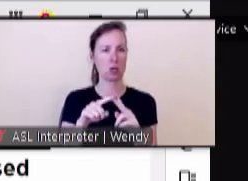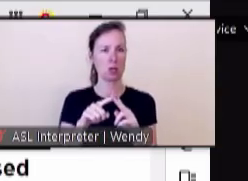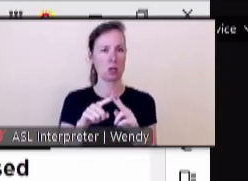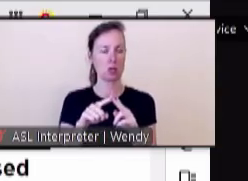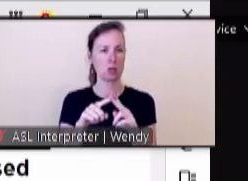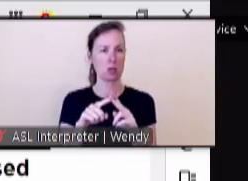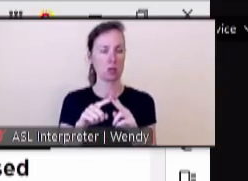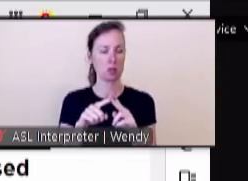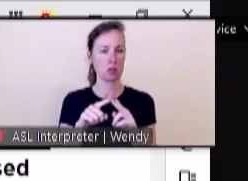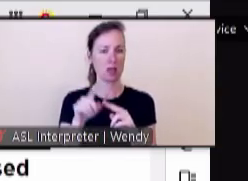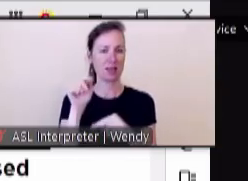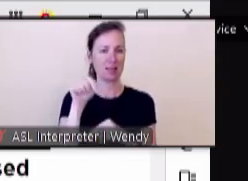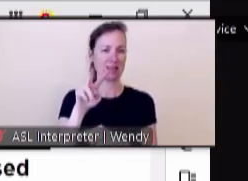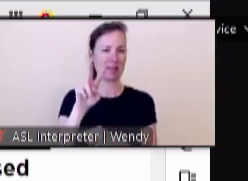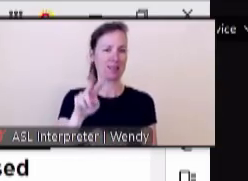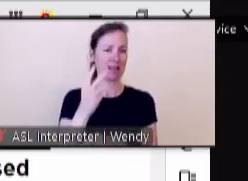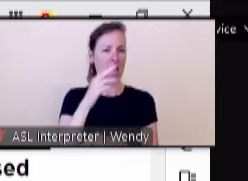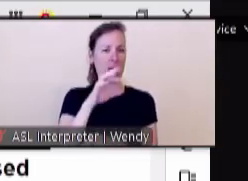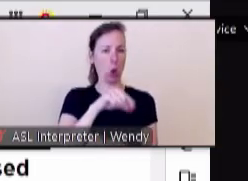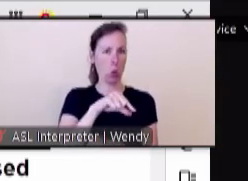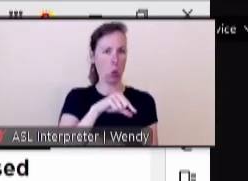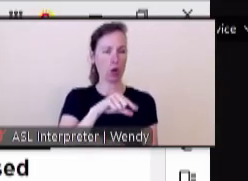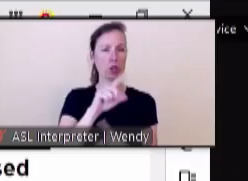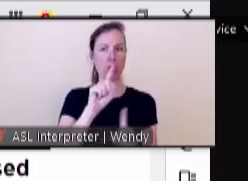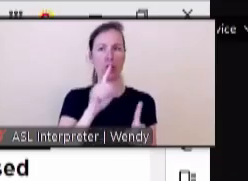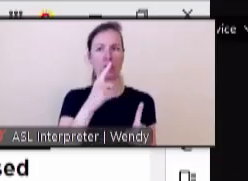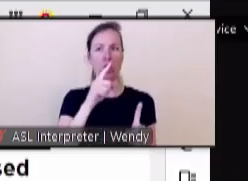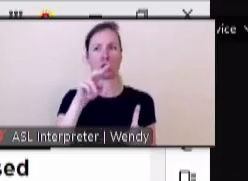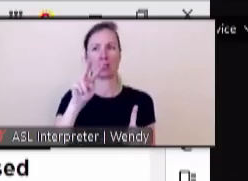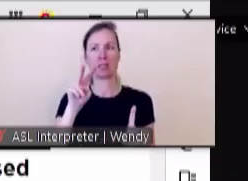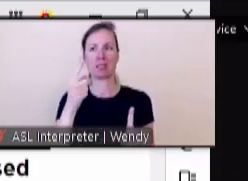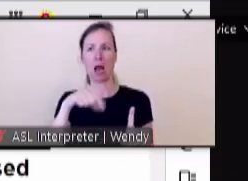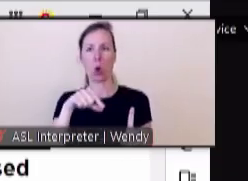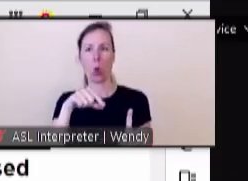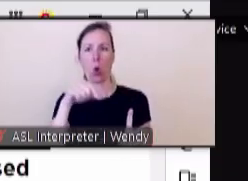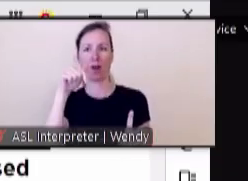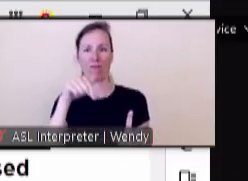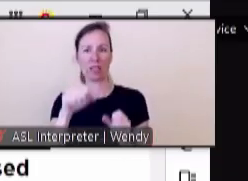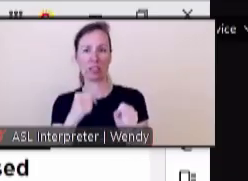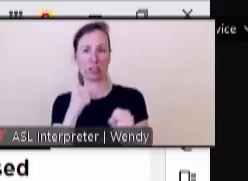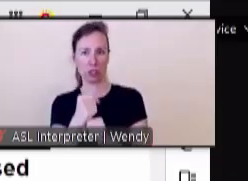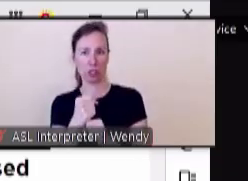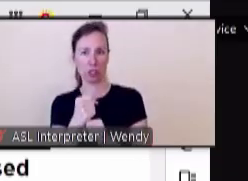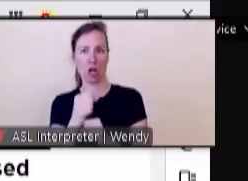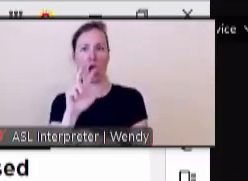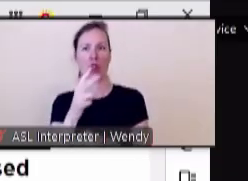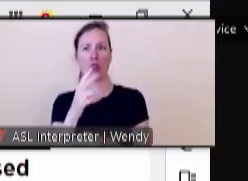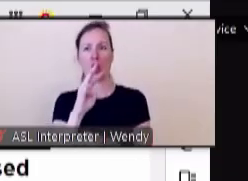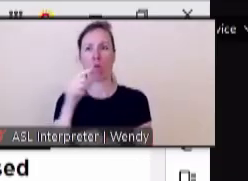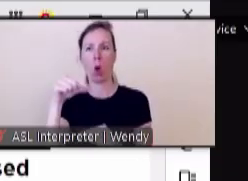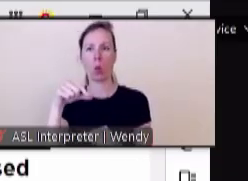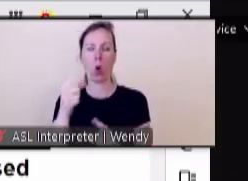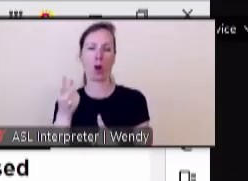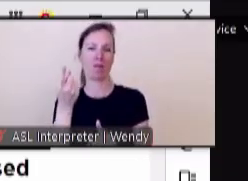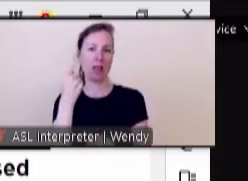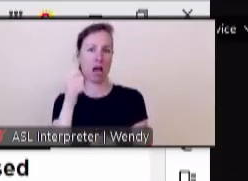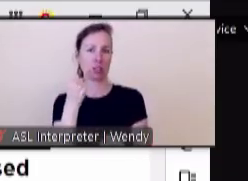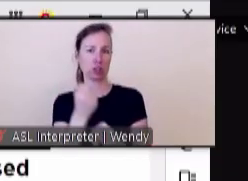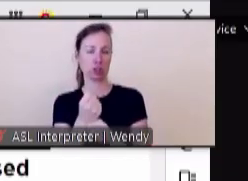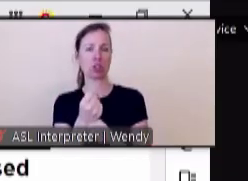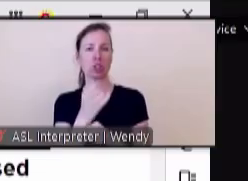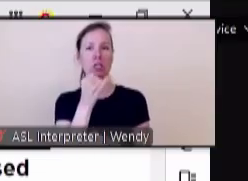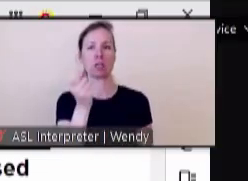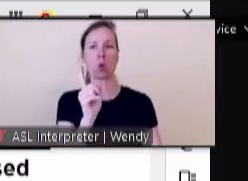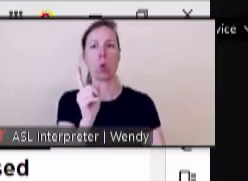and the second quarter of this year Right. and third and fourth quarter of last year Got it. is where this number